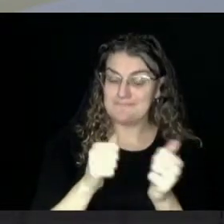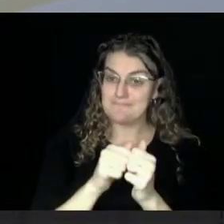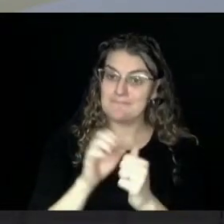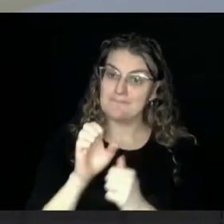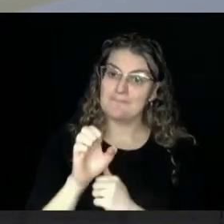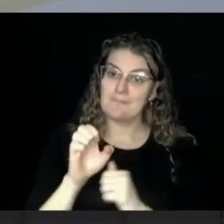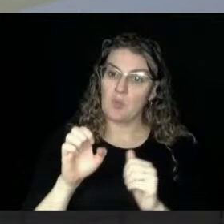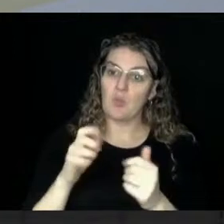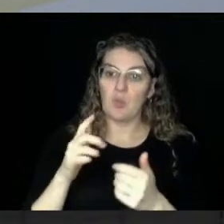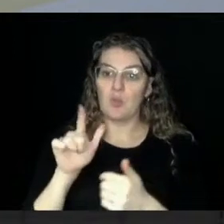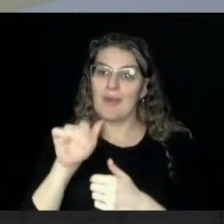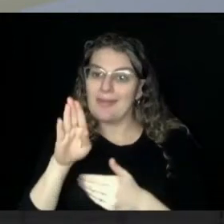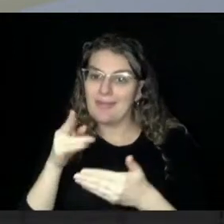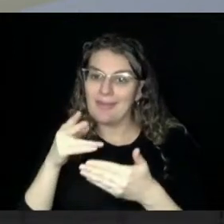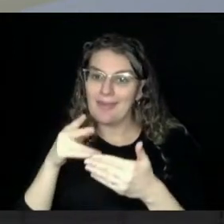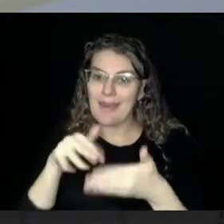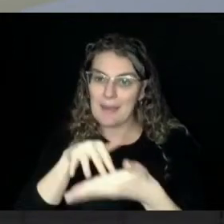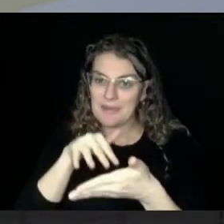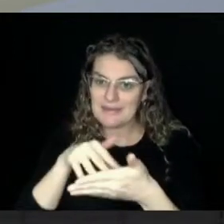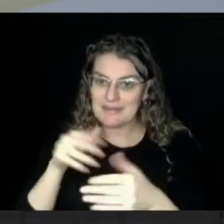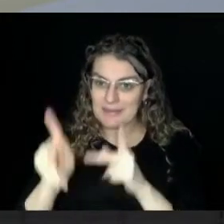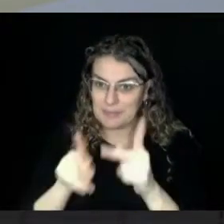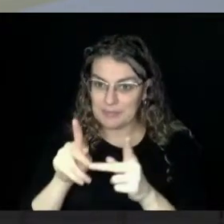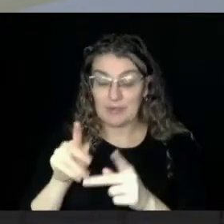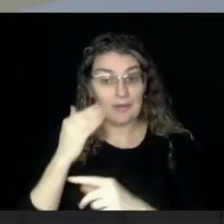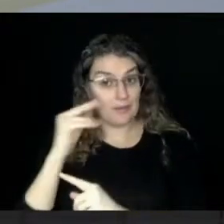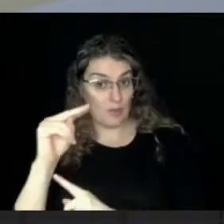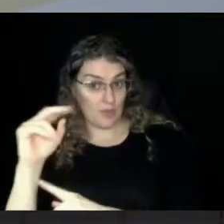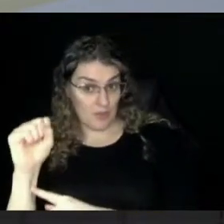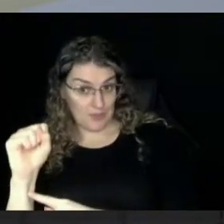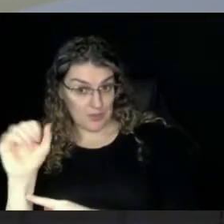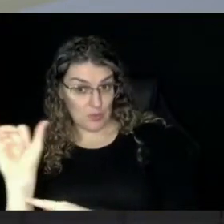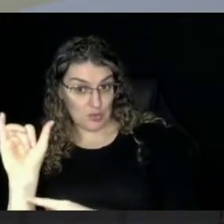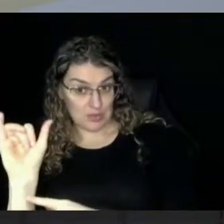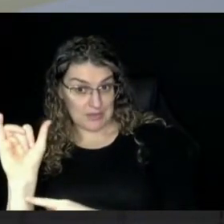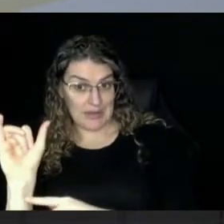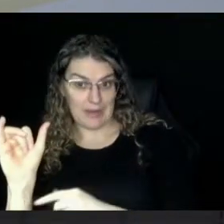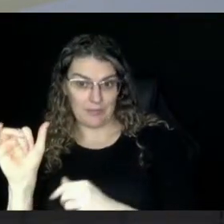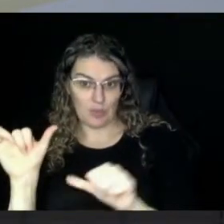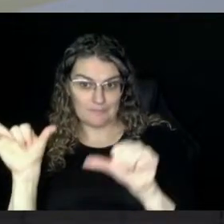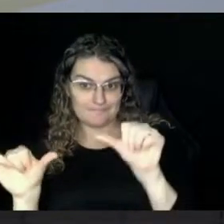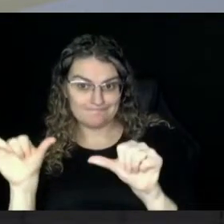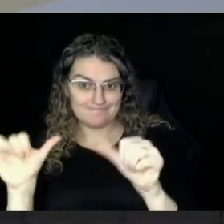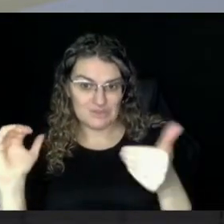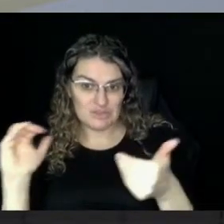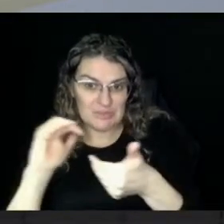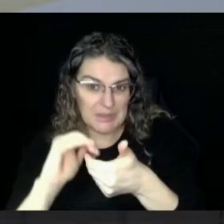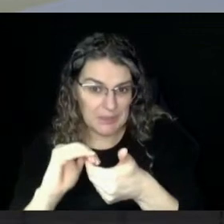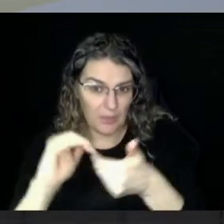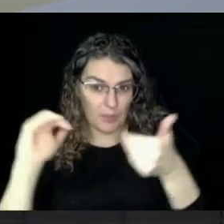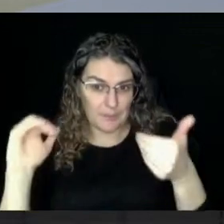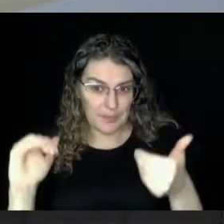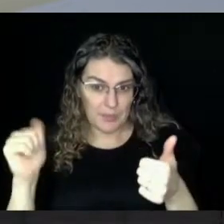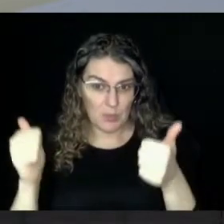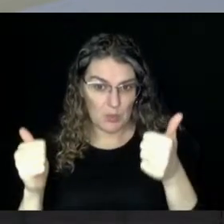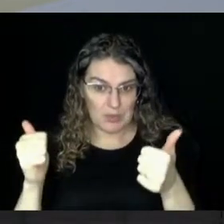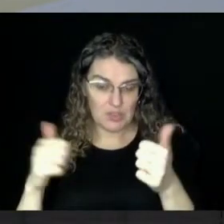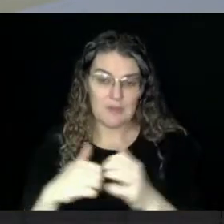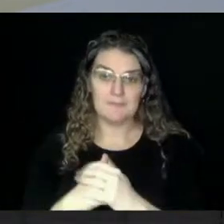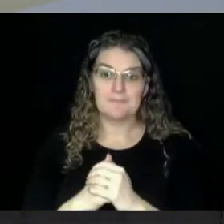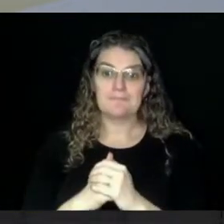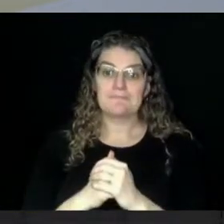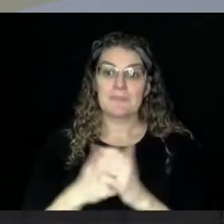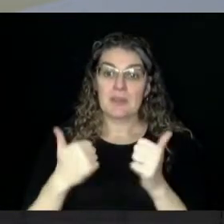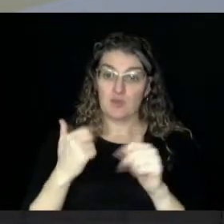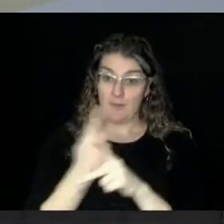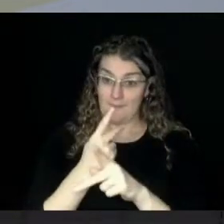epidemiologist. And I know Nova Scotia is doing the same thing as well, particularly looking at what needs